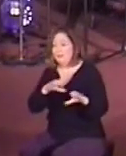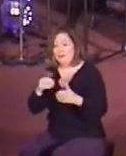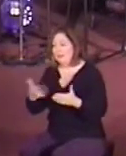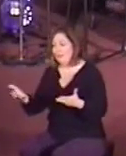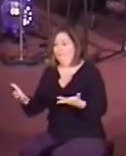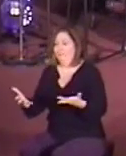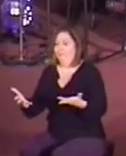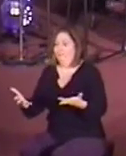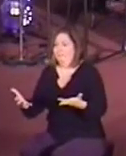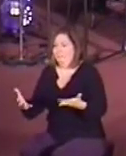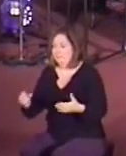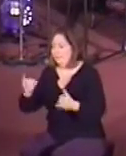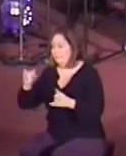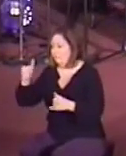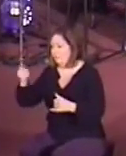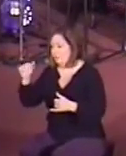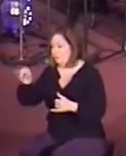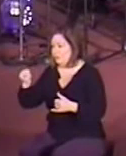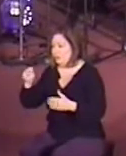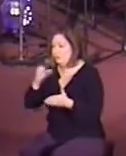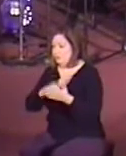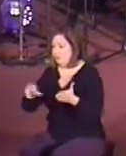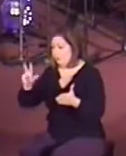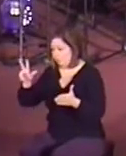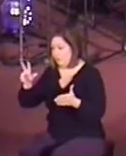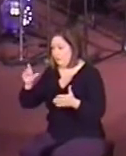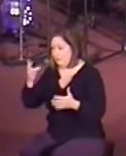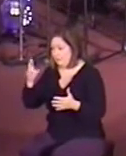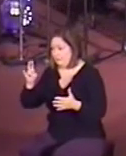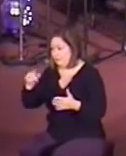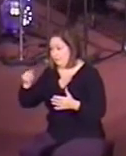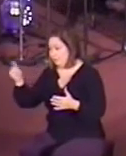John says in 1 John chapter 3, verses 17 and 18.